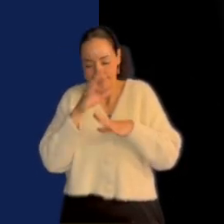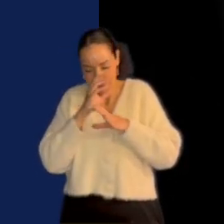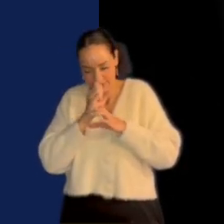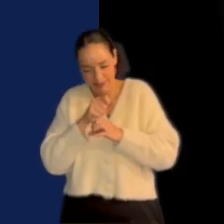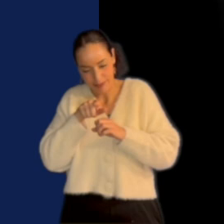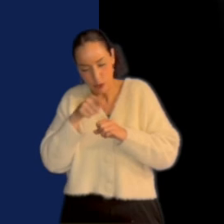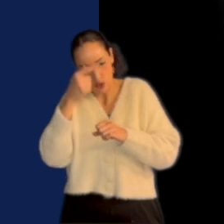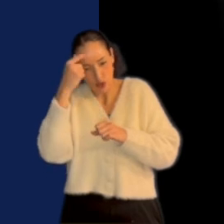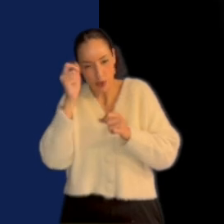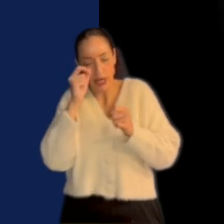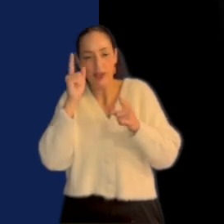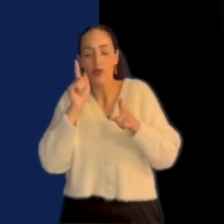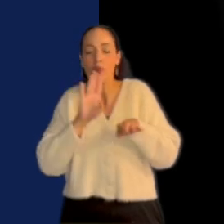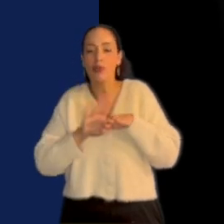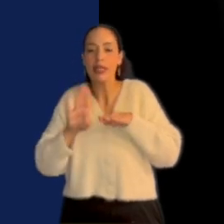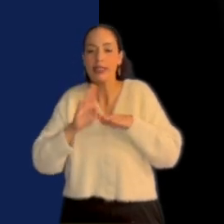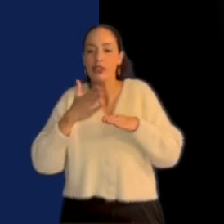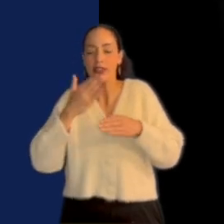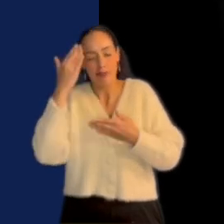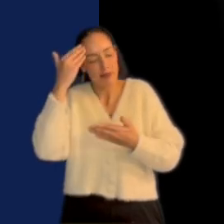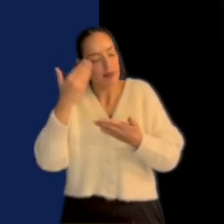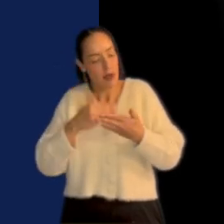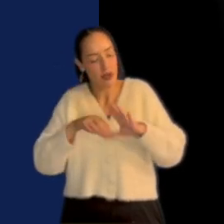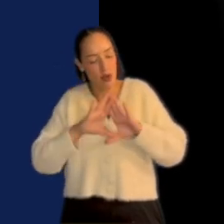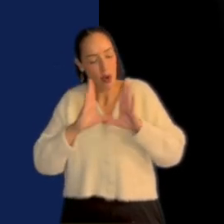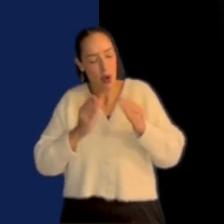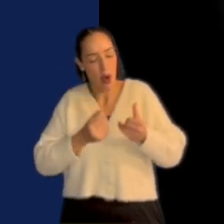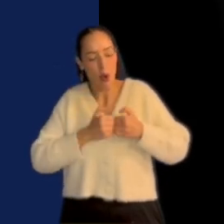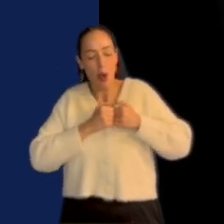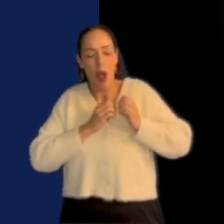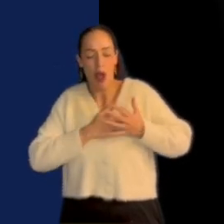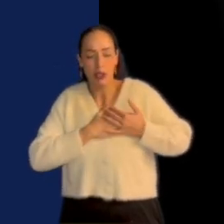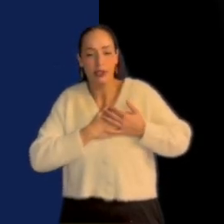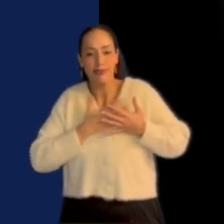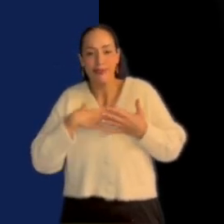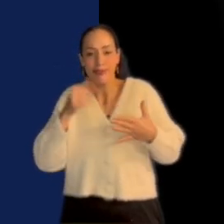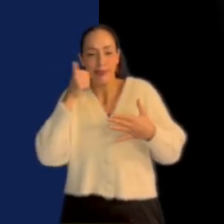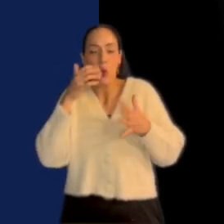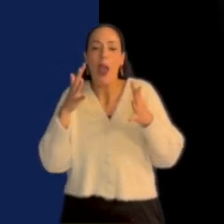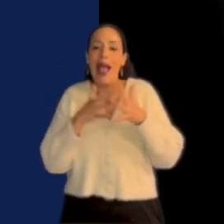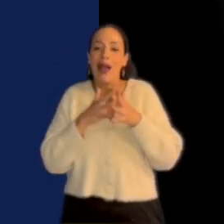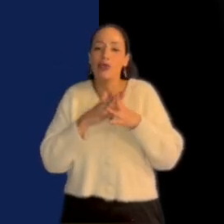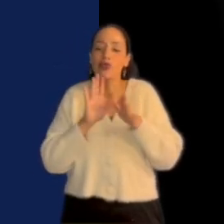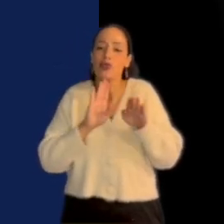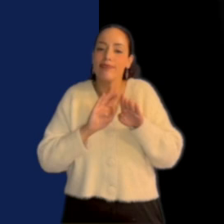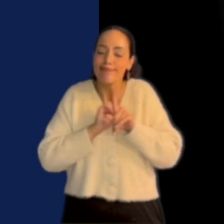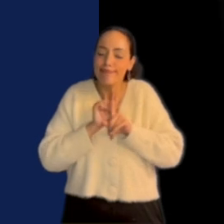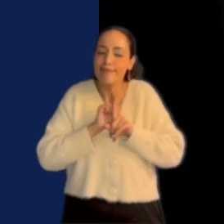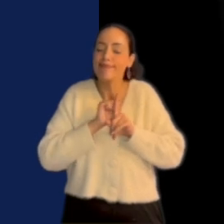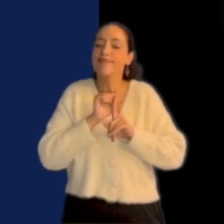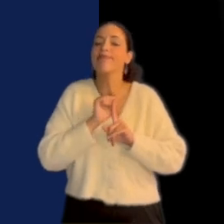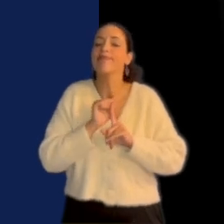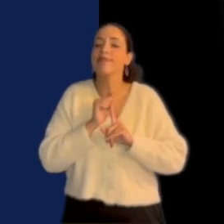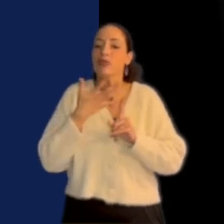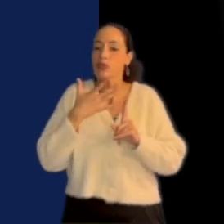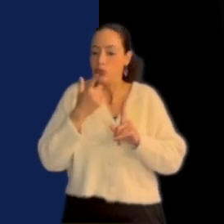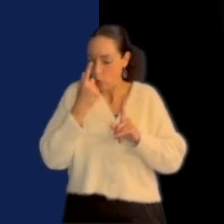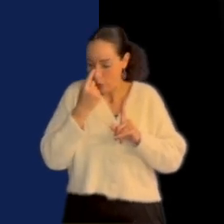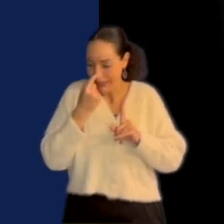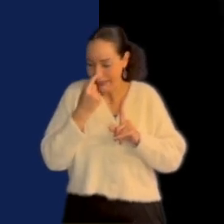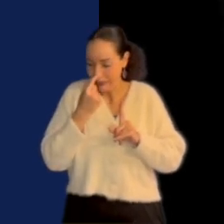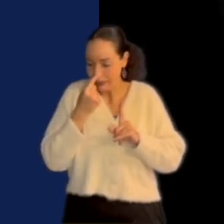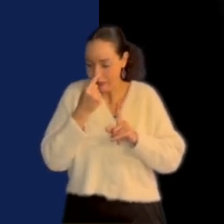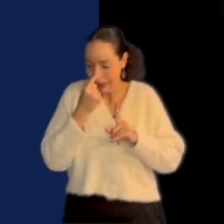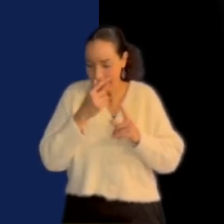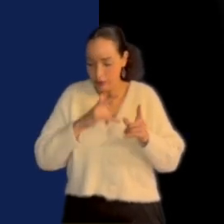how to repair our hearts, so that both we and our practice can thrive and survive. This chapter is not about preventing our hearts from